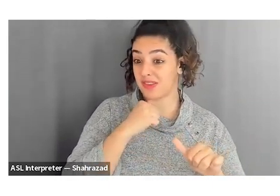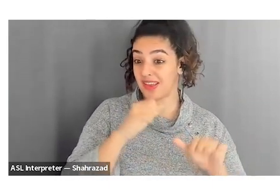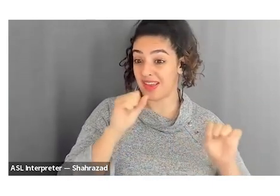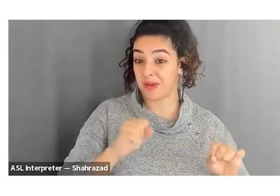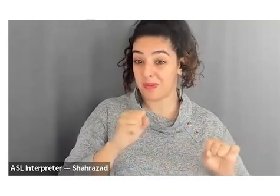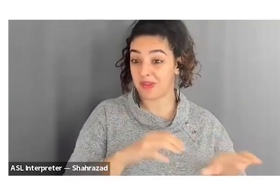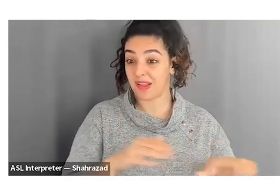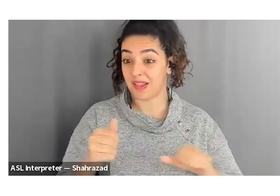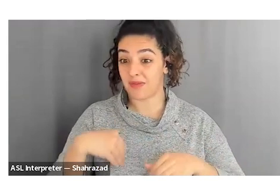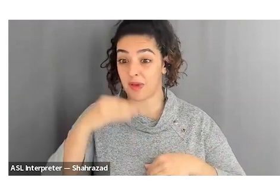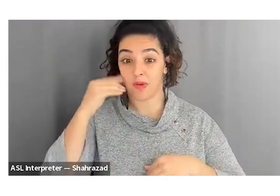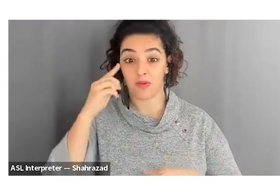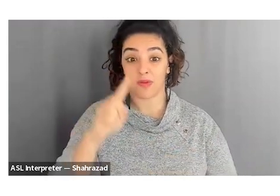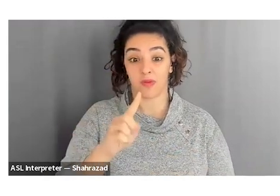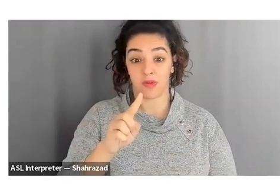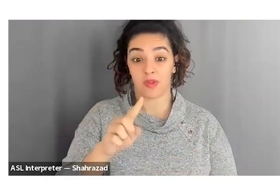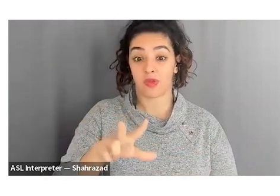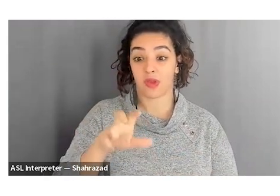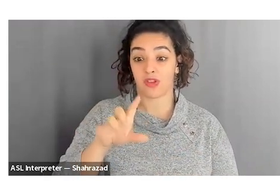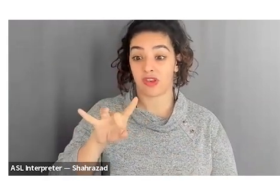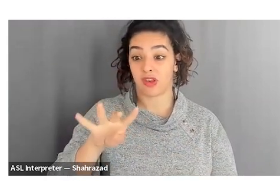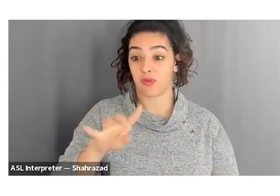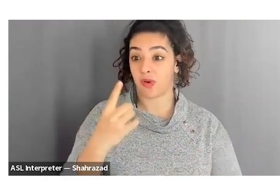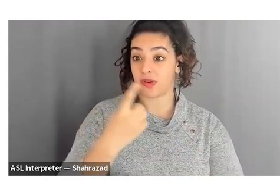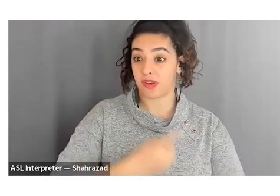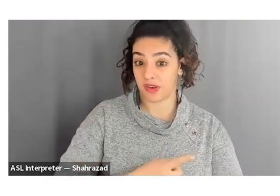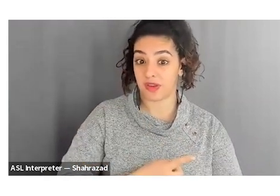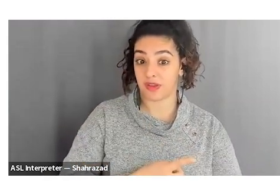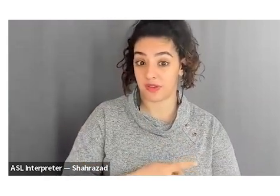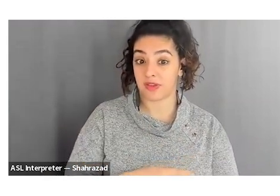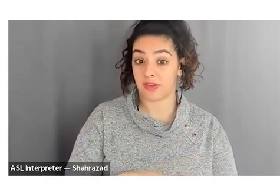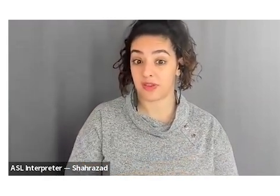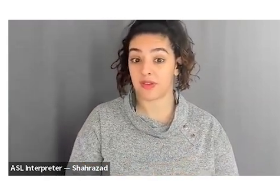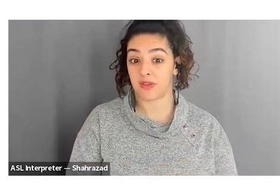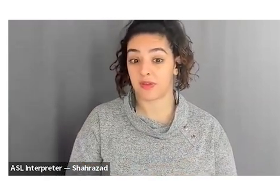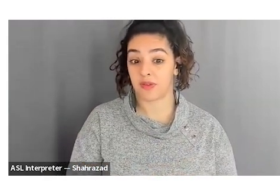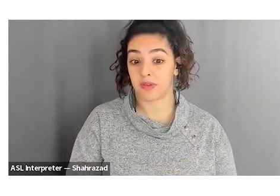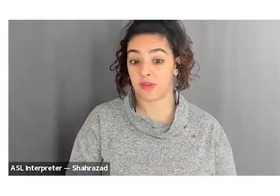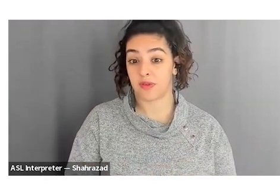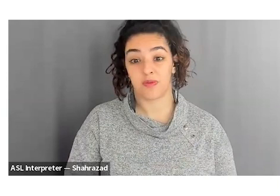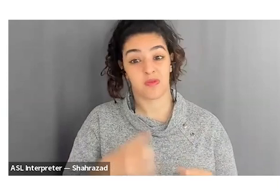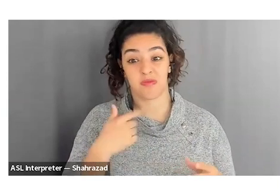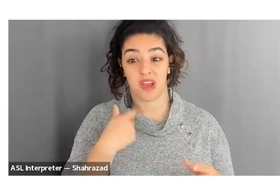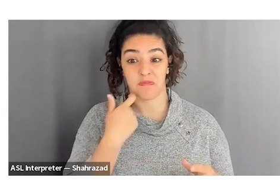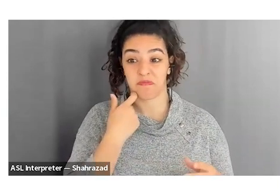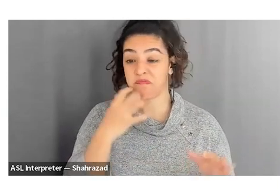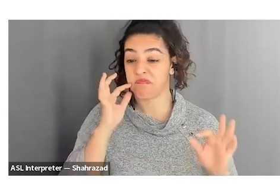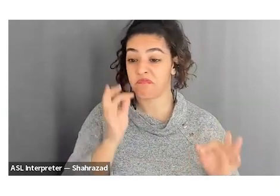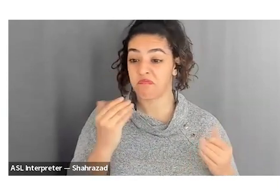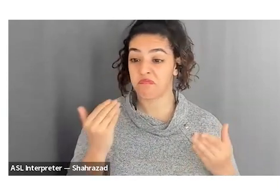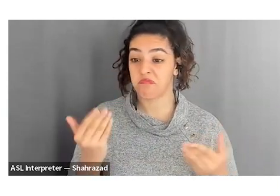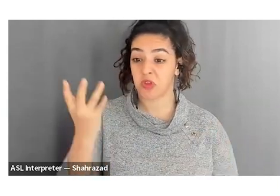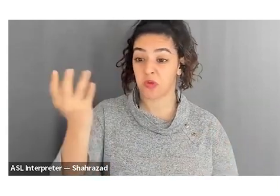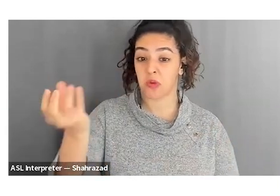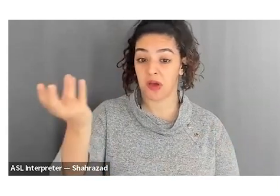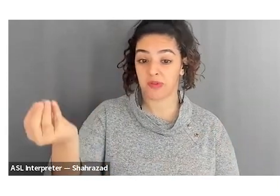days. And just at that time, I was feeling very low, but the weather was nice, so I just decided to go out in the garden, just get